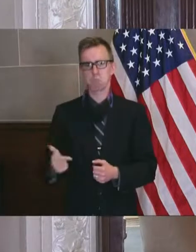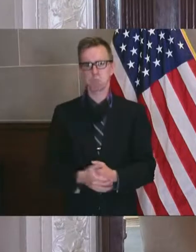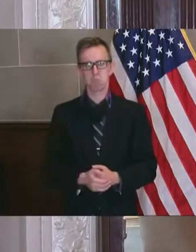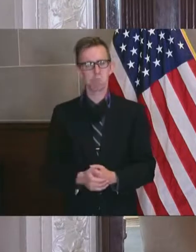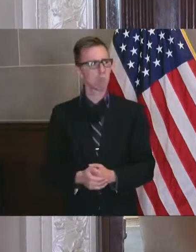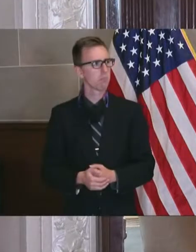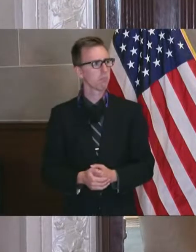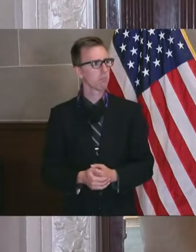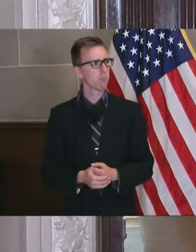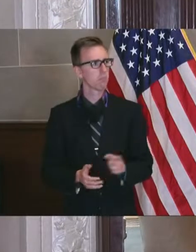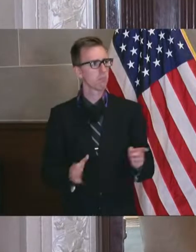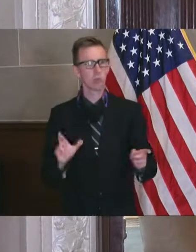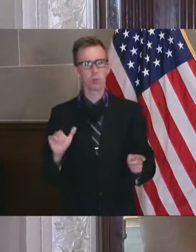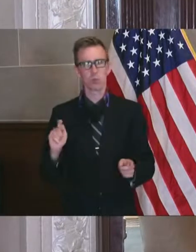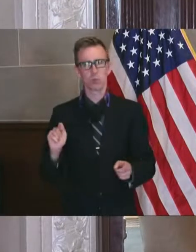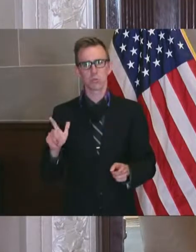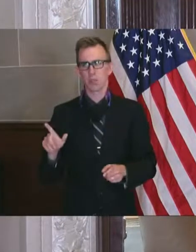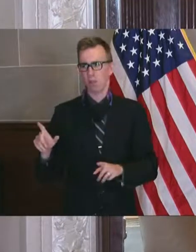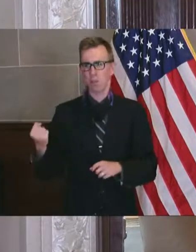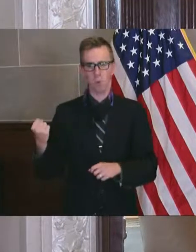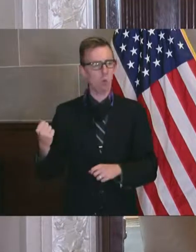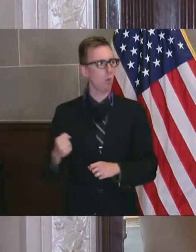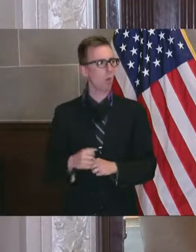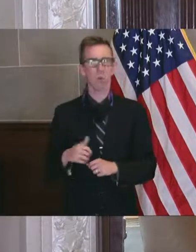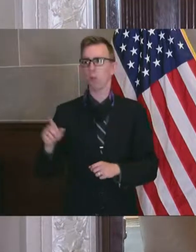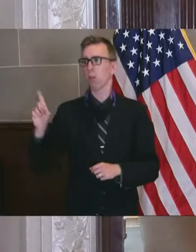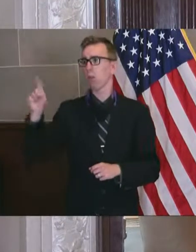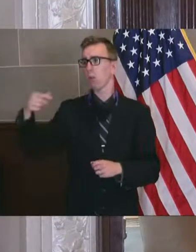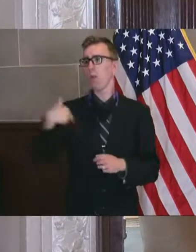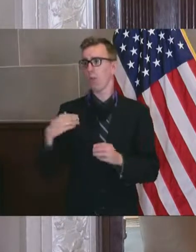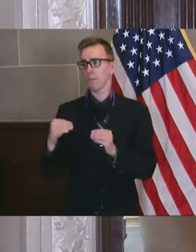So just to clarify, you're saying, Look,